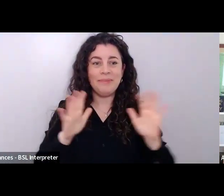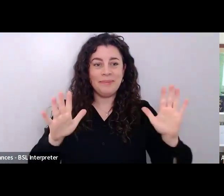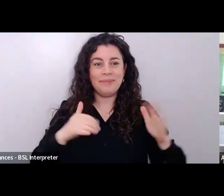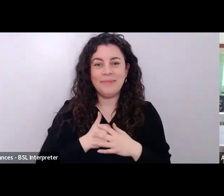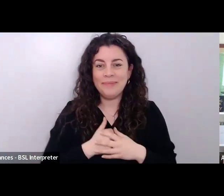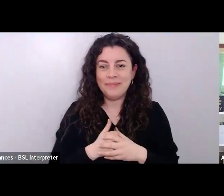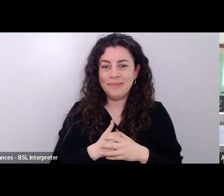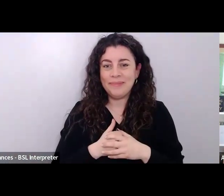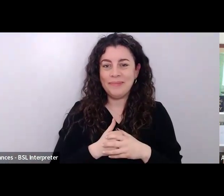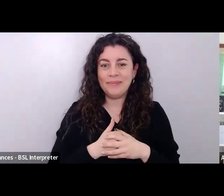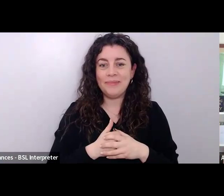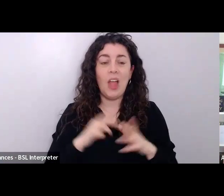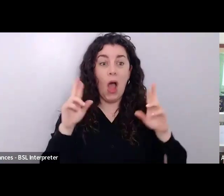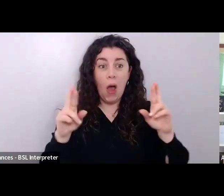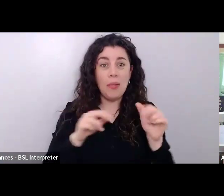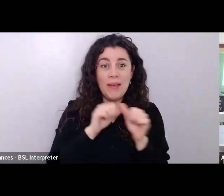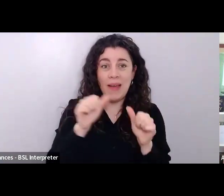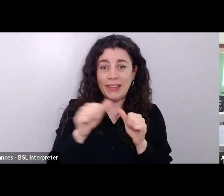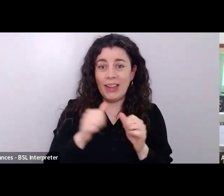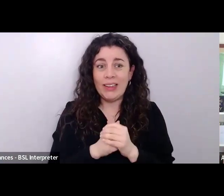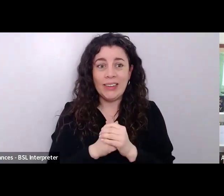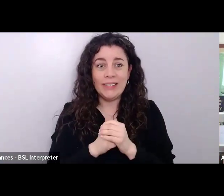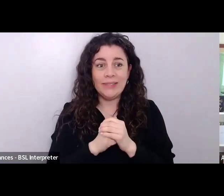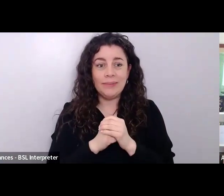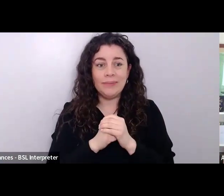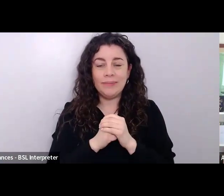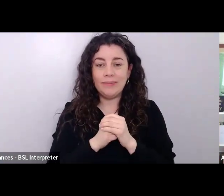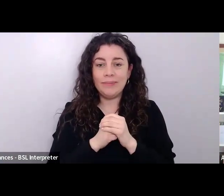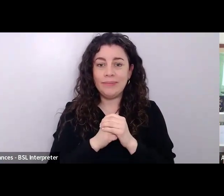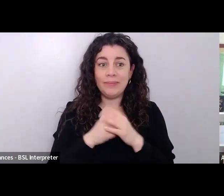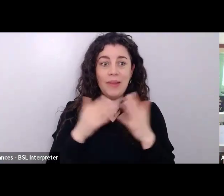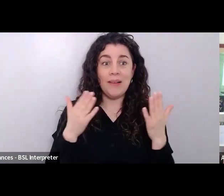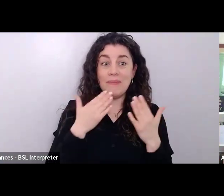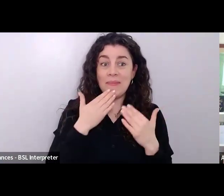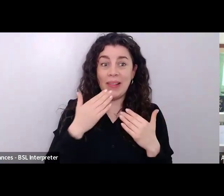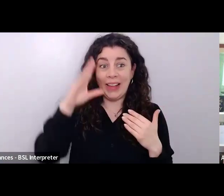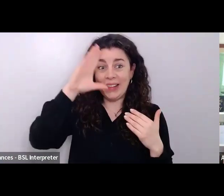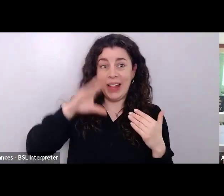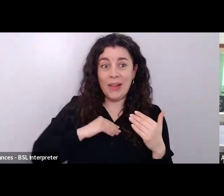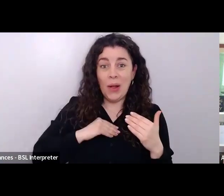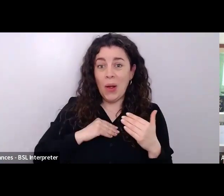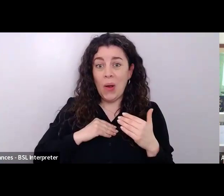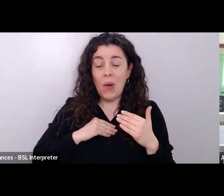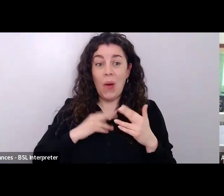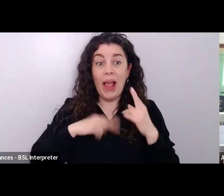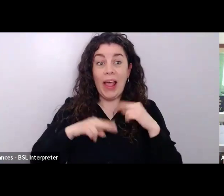better. Yeah, hopefully For that's me. better. I would say, please do say, if